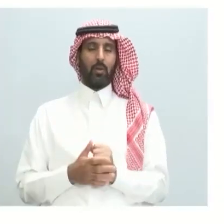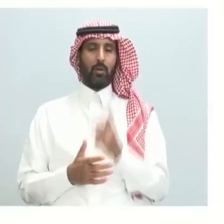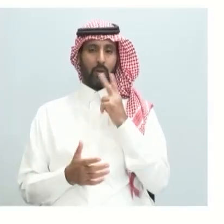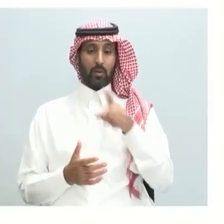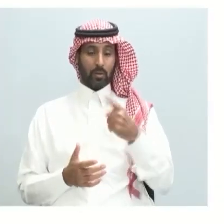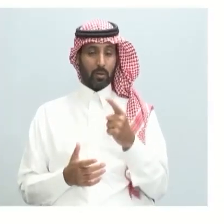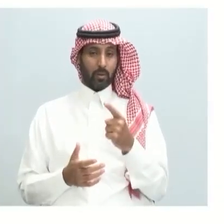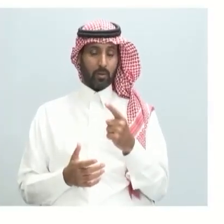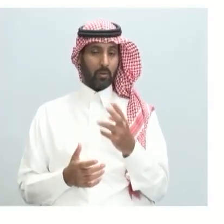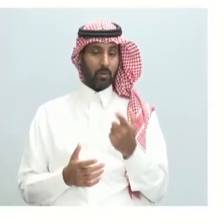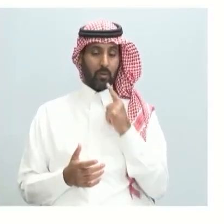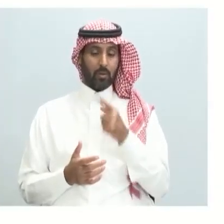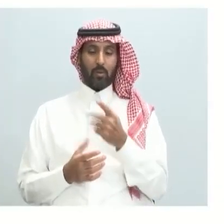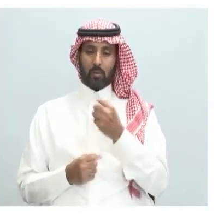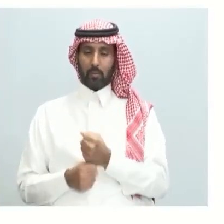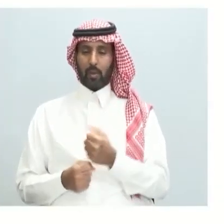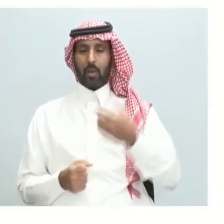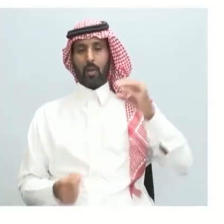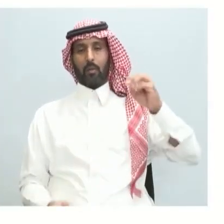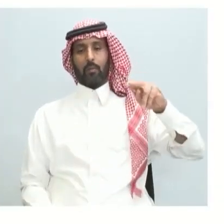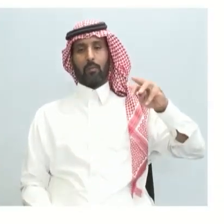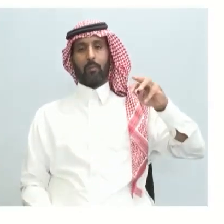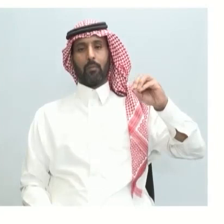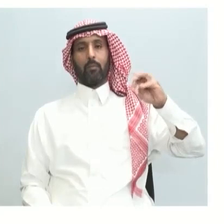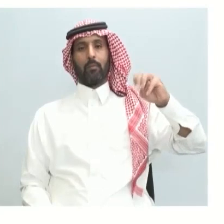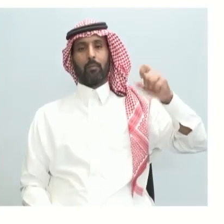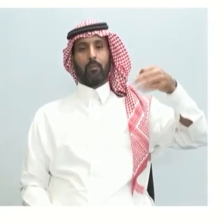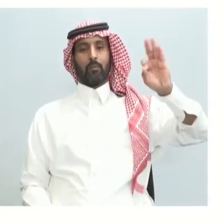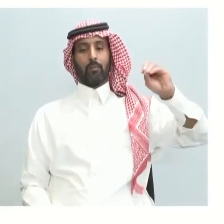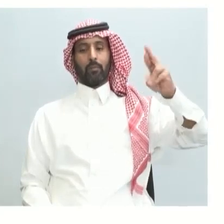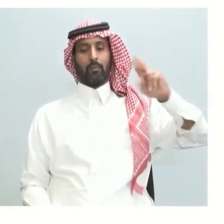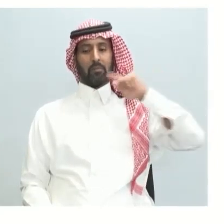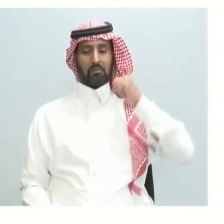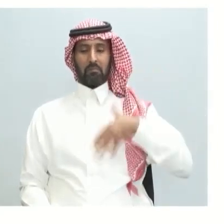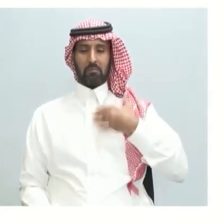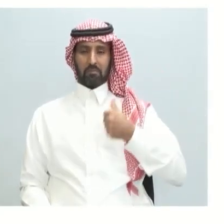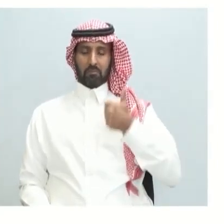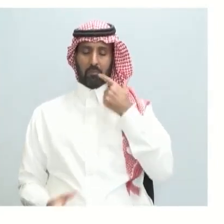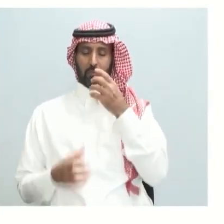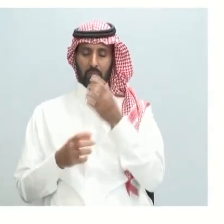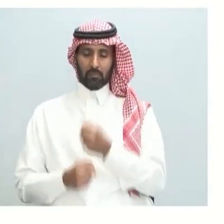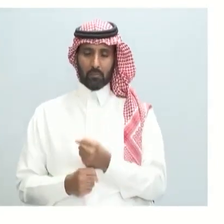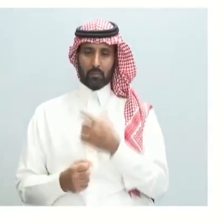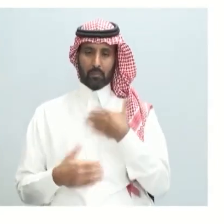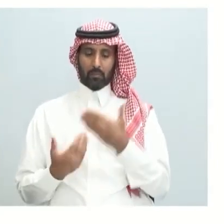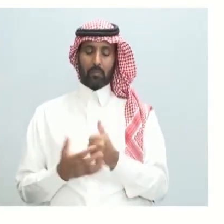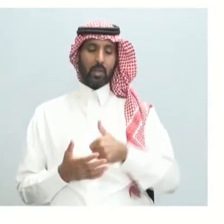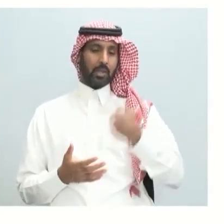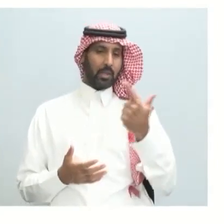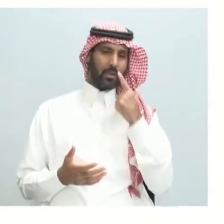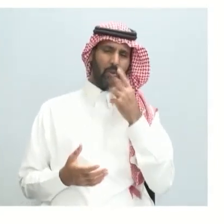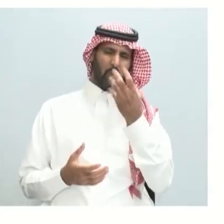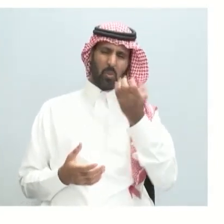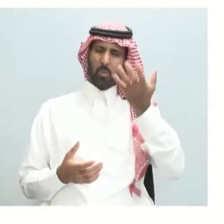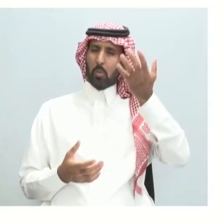the answer here together. It's comfort. Comfort is a feeling, a positive feeling of peace and familiarity. Number 7,